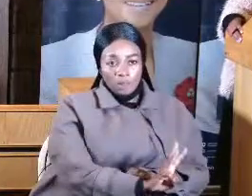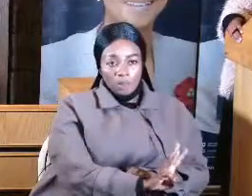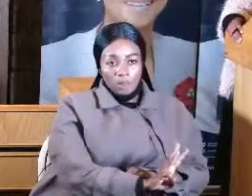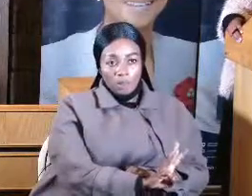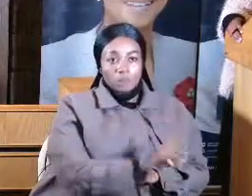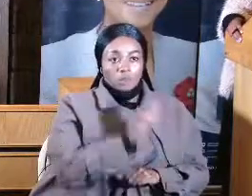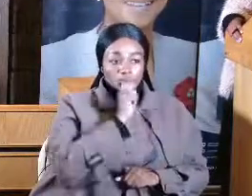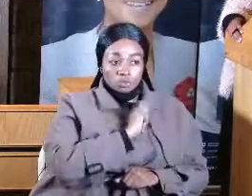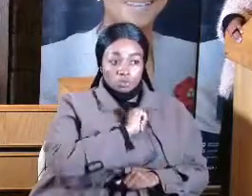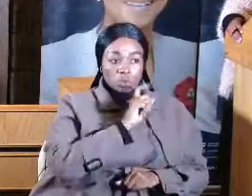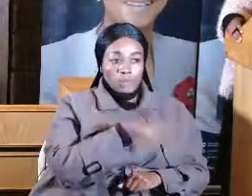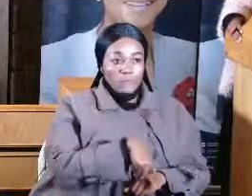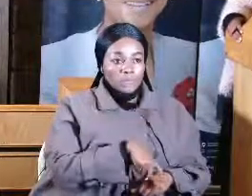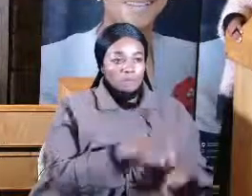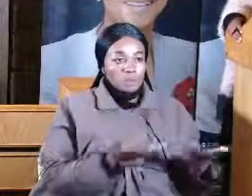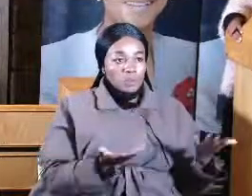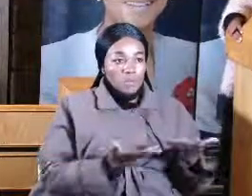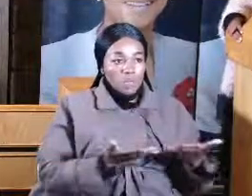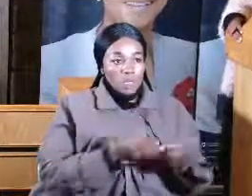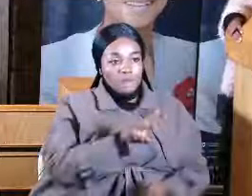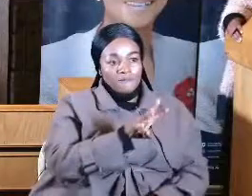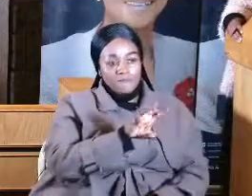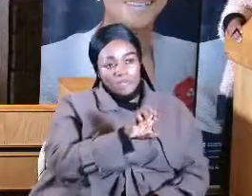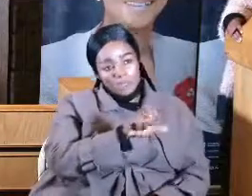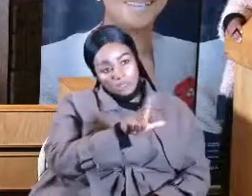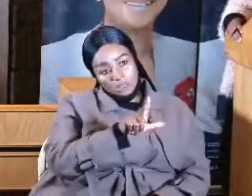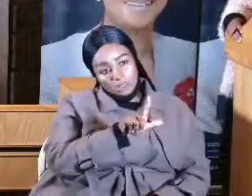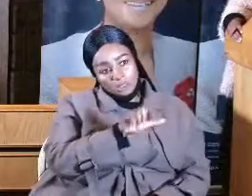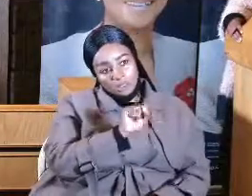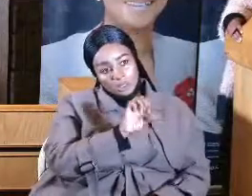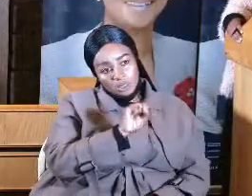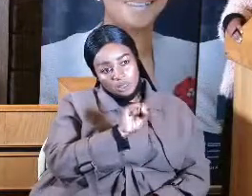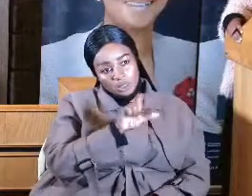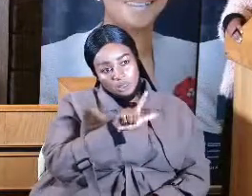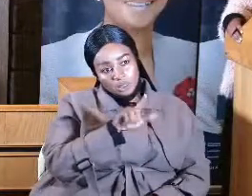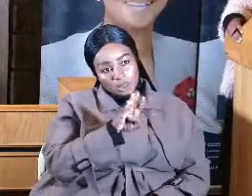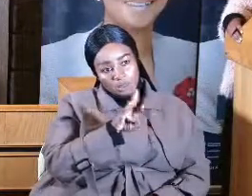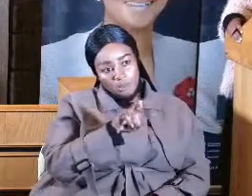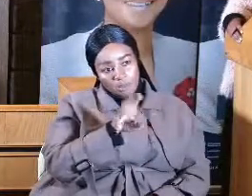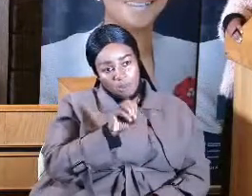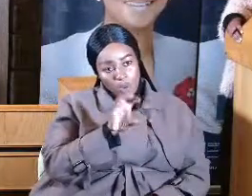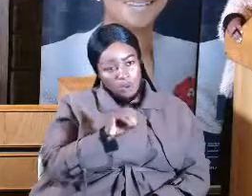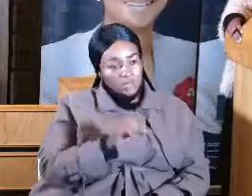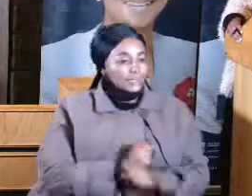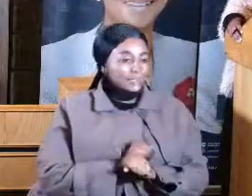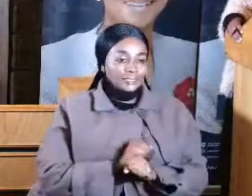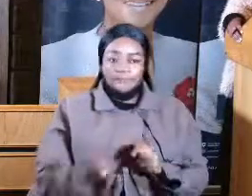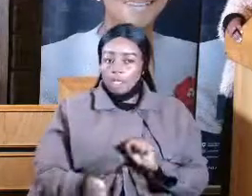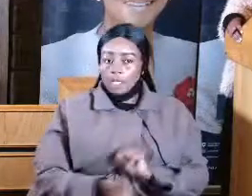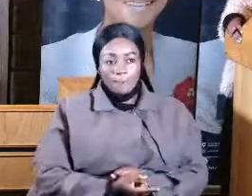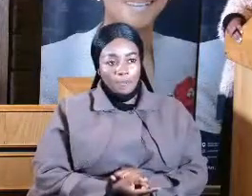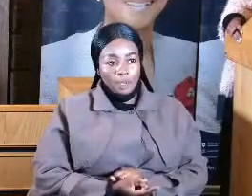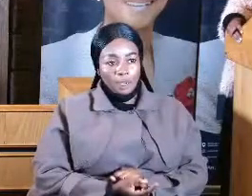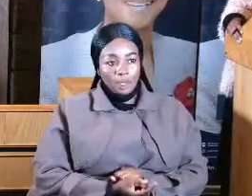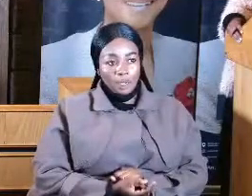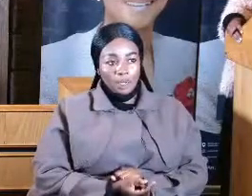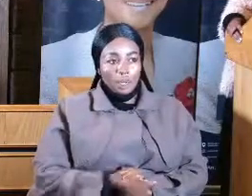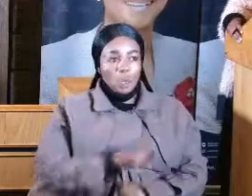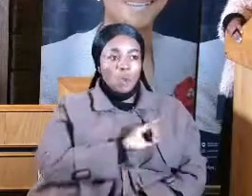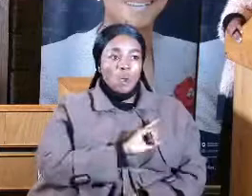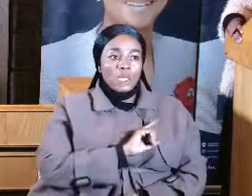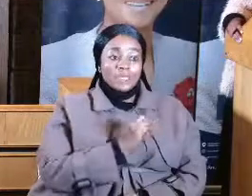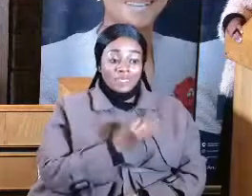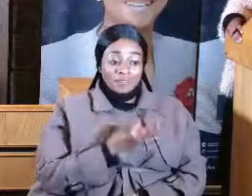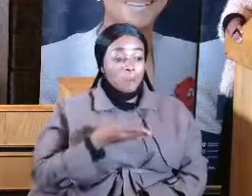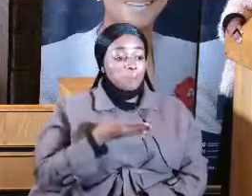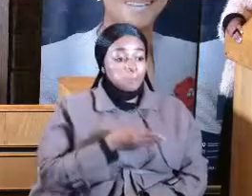in Wesselsbron. But that has never happened, Madam Speaker, because at least that would have given us